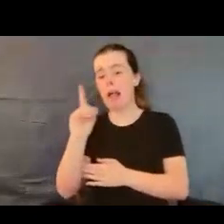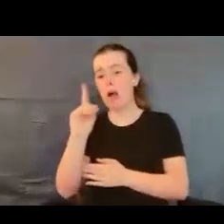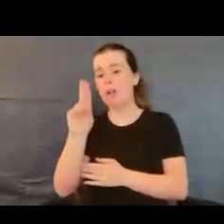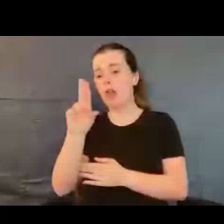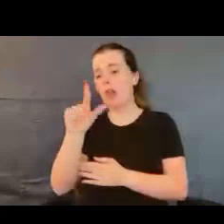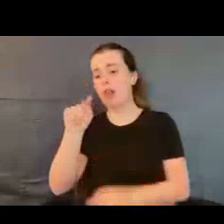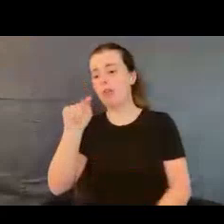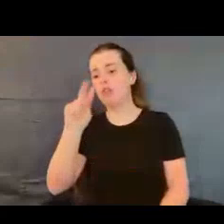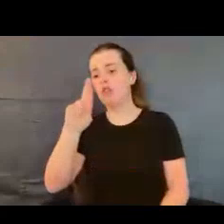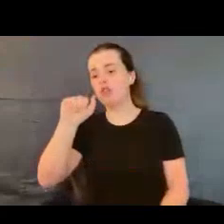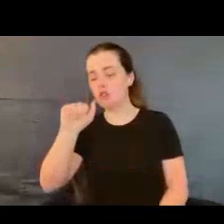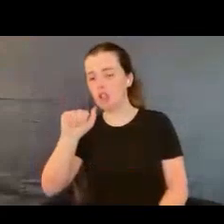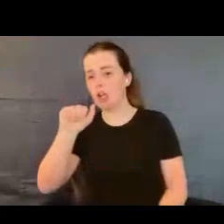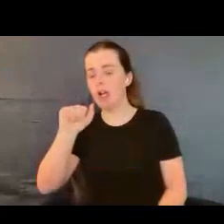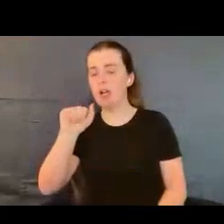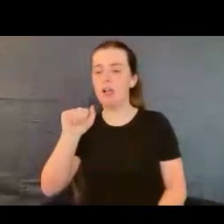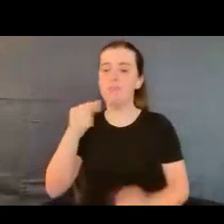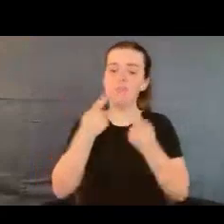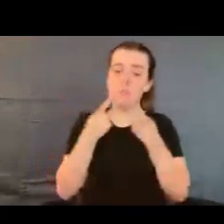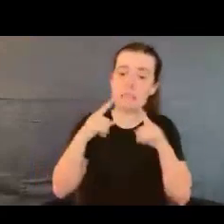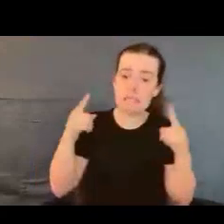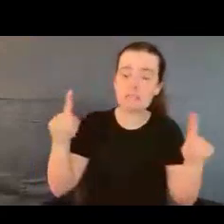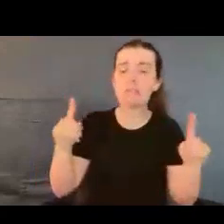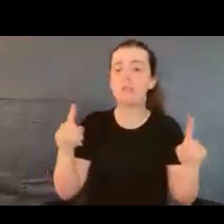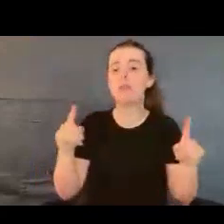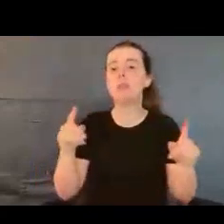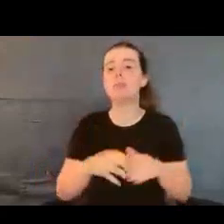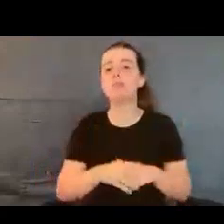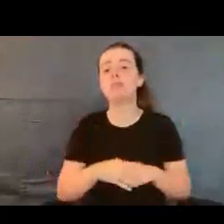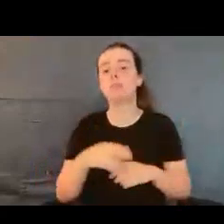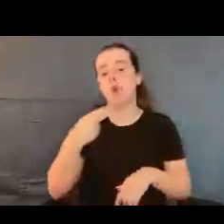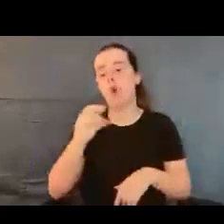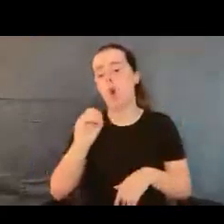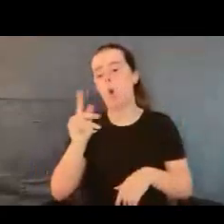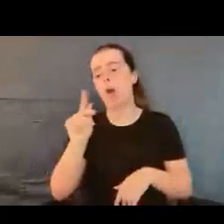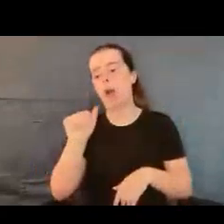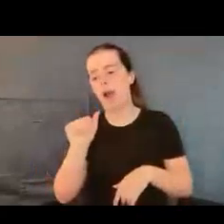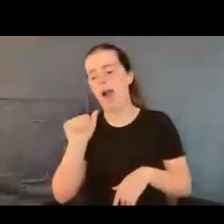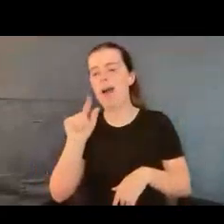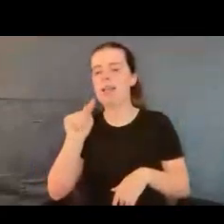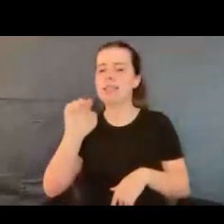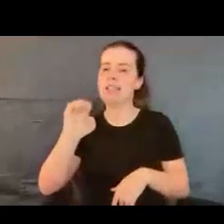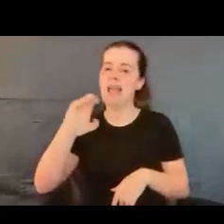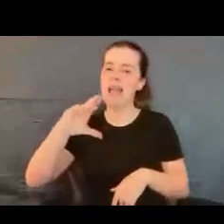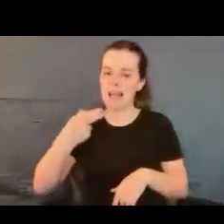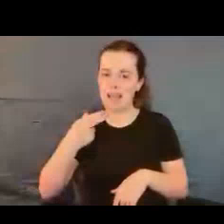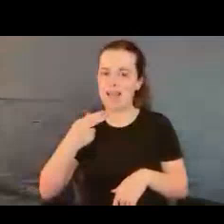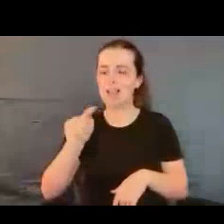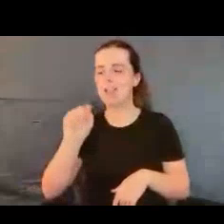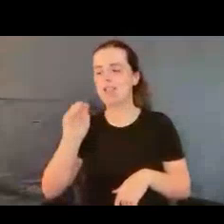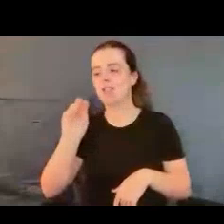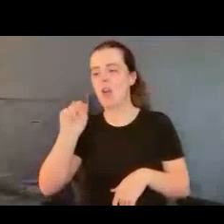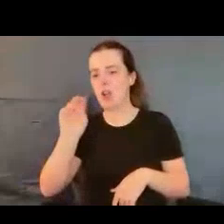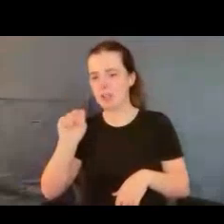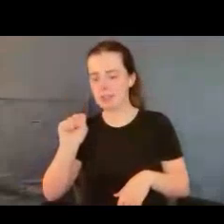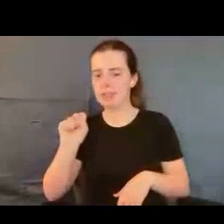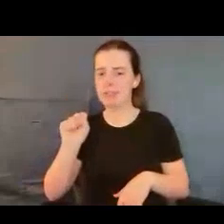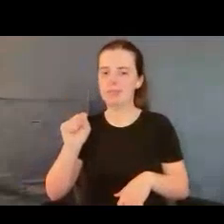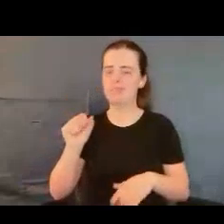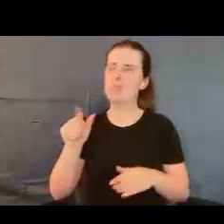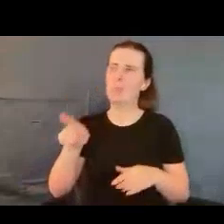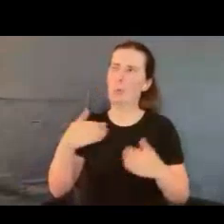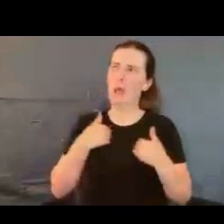La Sportiva Prodigio Pros, people love. Hoka Tectons, I know people have used, which I didn't, those have a carbon plate,